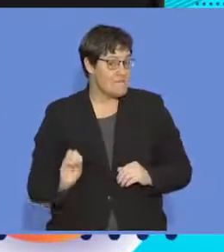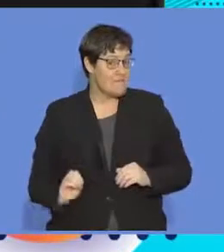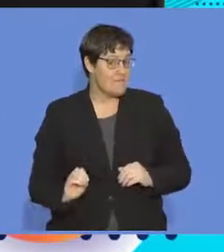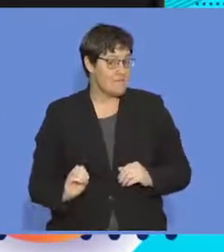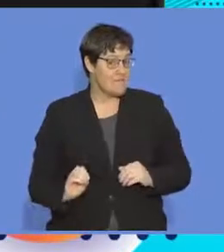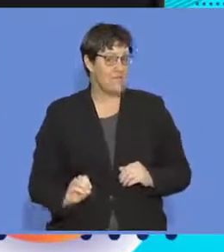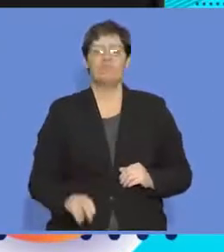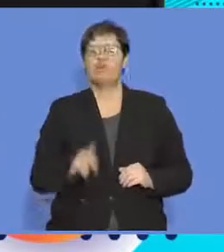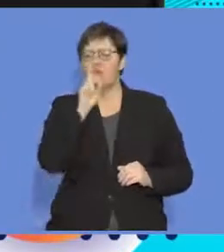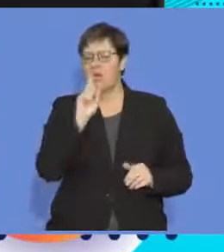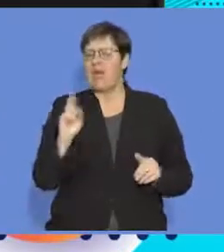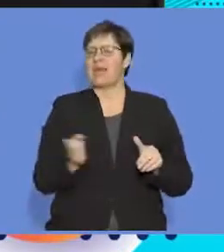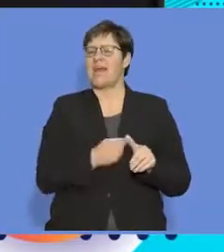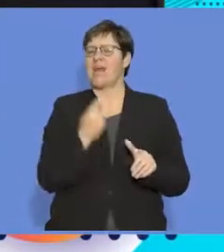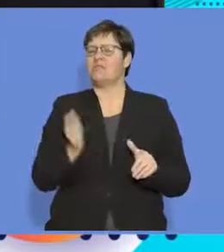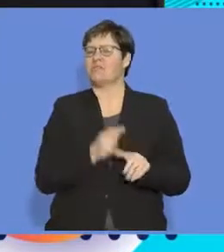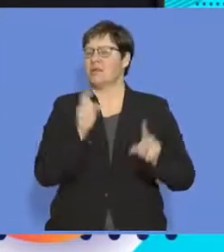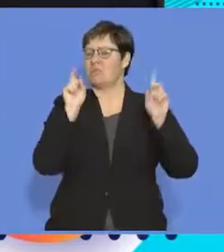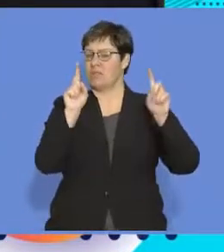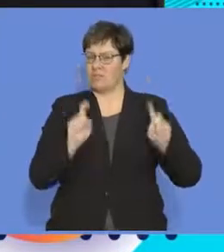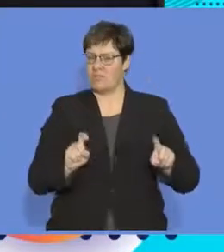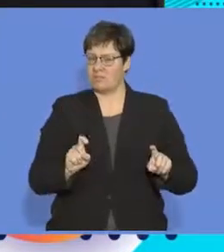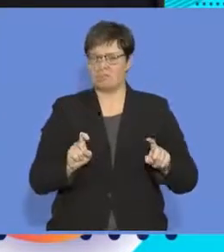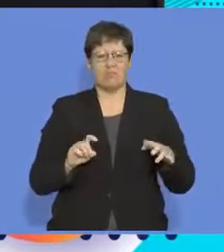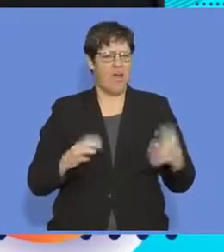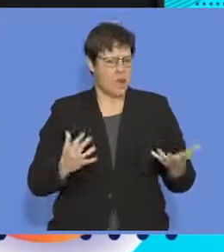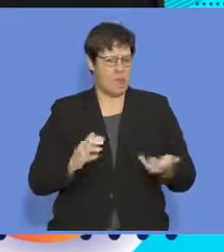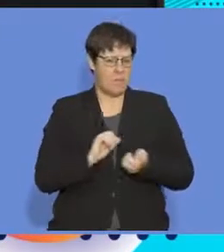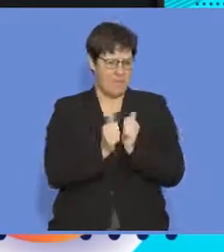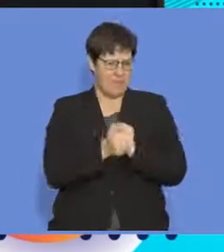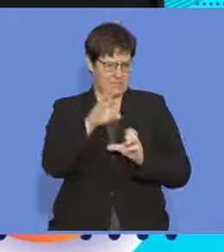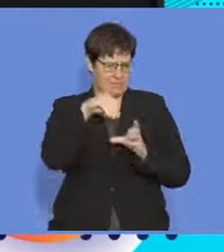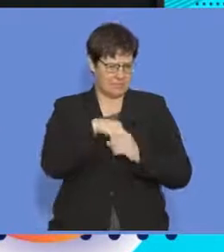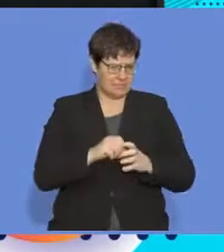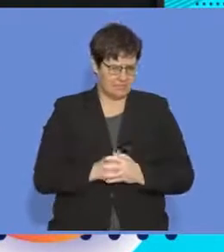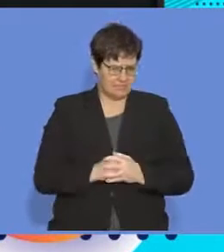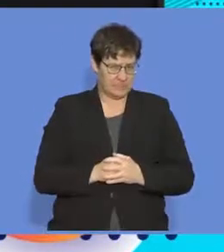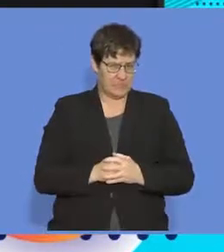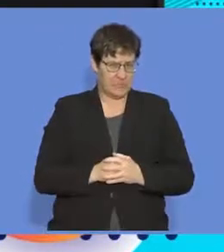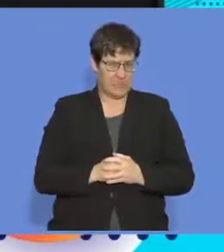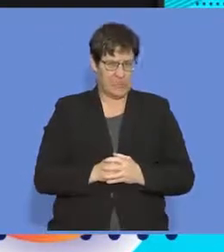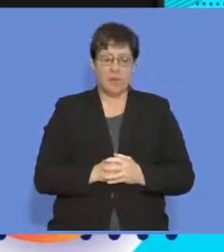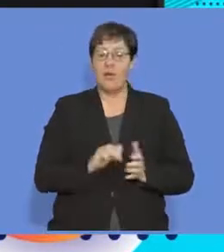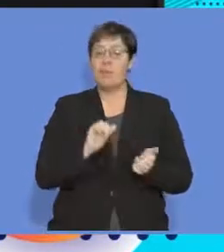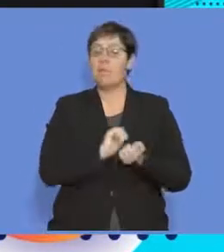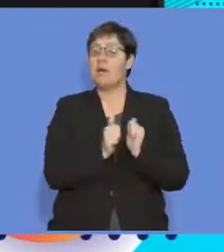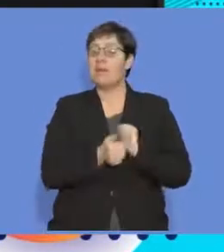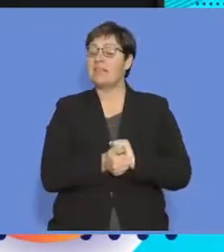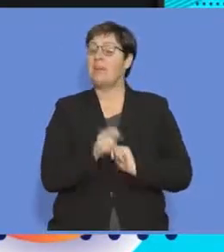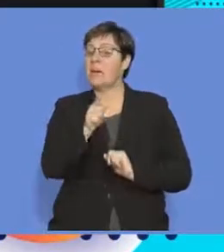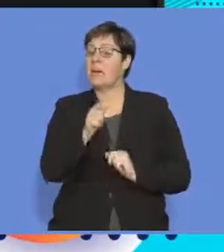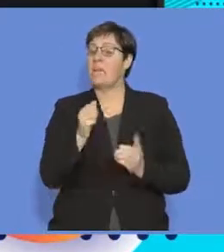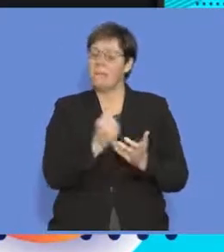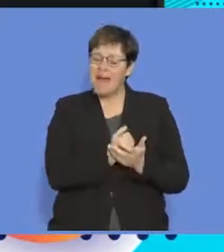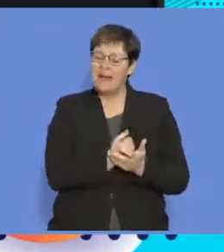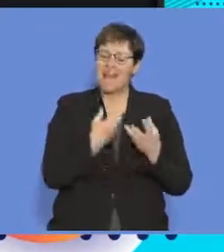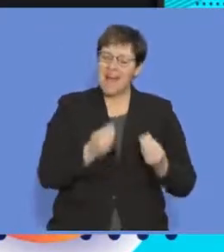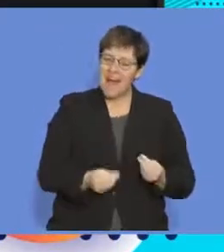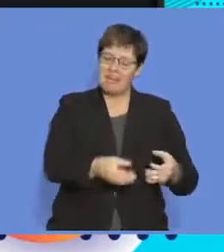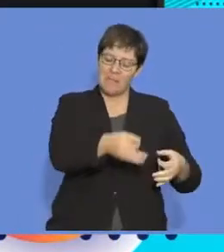counting principles in mathematics, okay? And remember to do your mathematics, guys. I really encourage you to have a pen